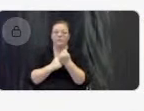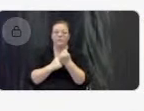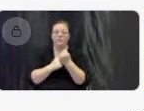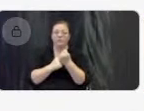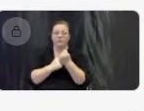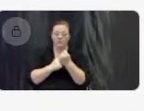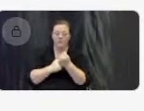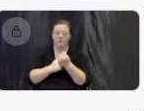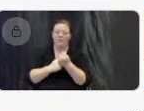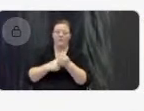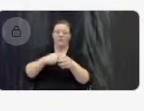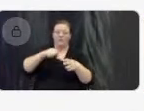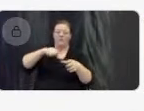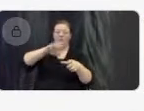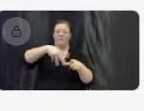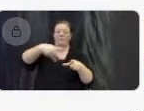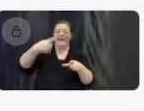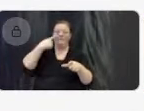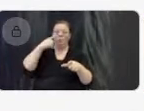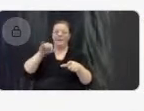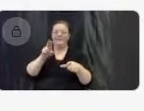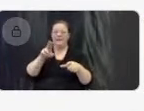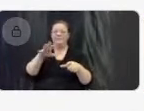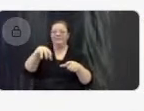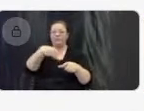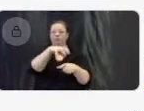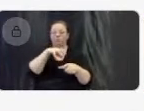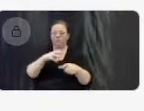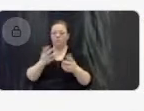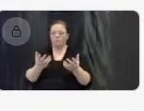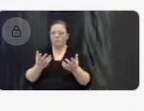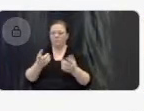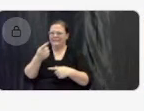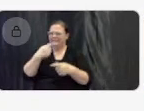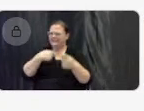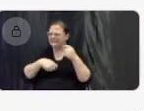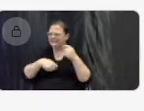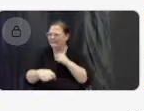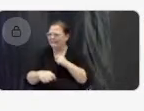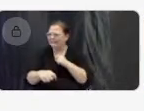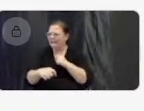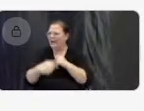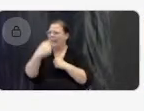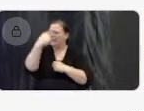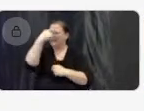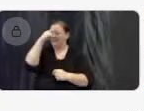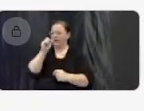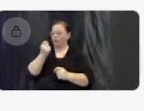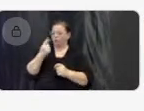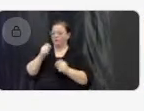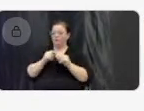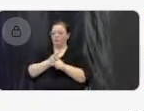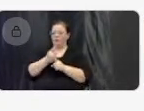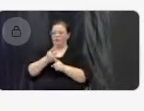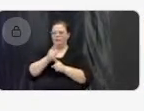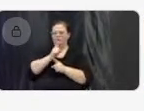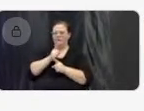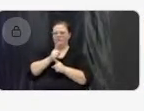plat of the subdivision. Instead, if I understand correctly, he's basically attacking the